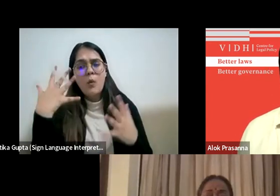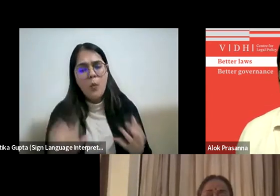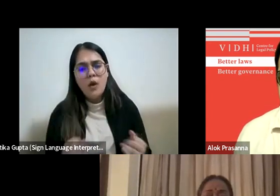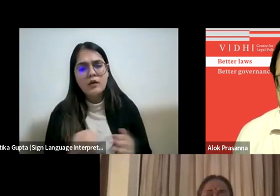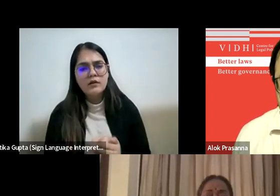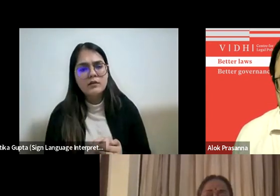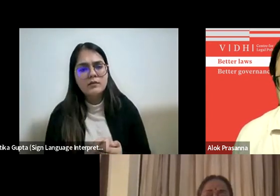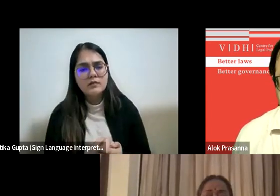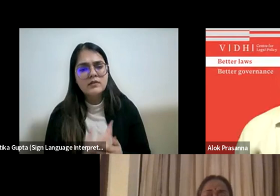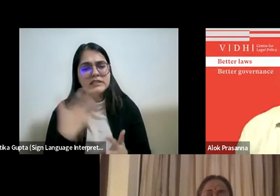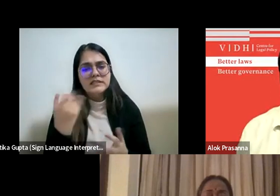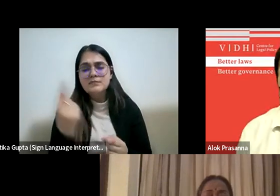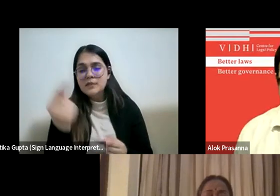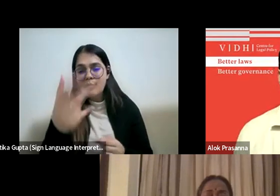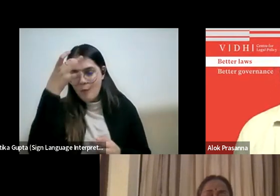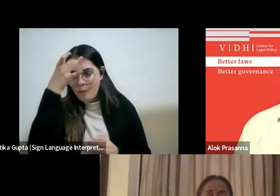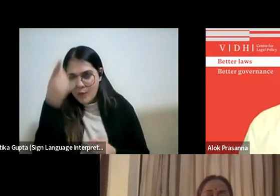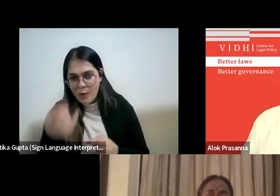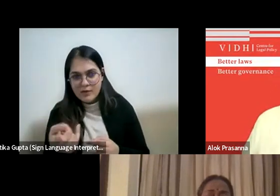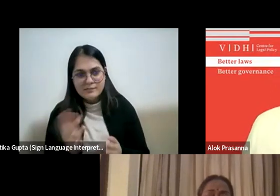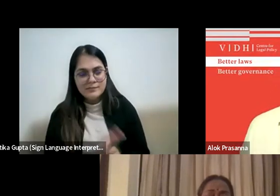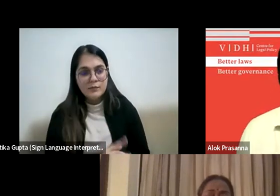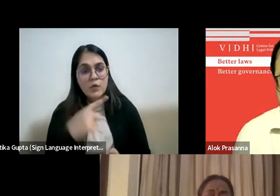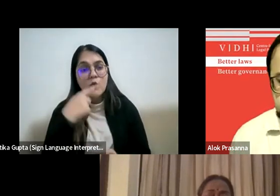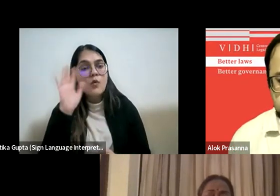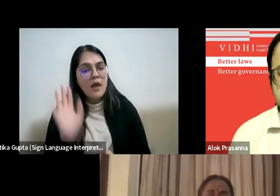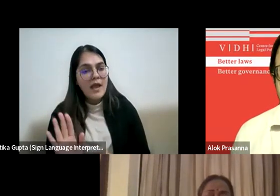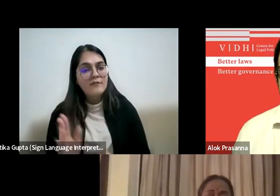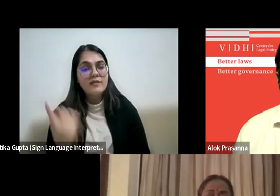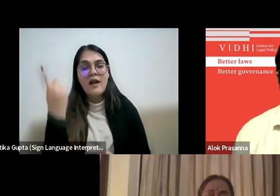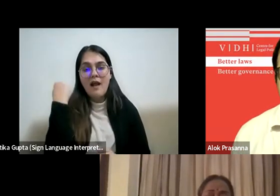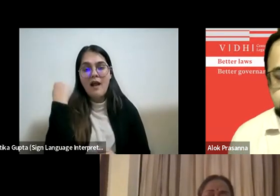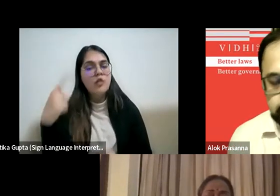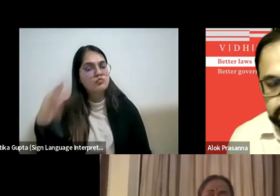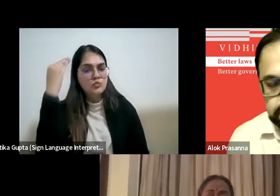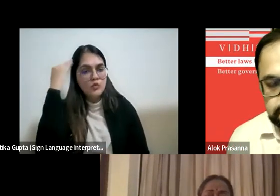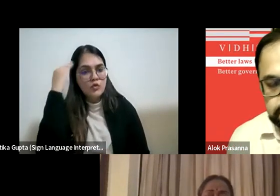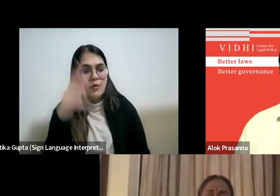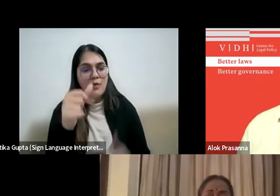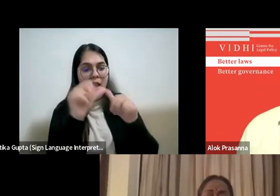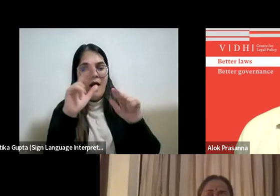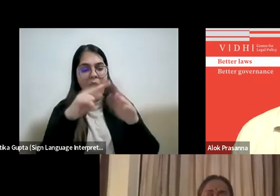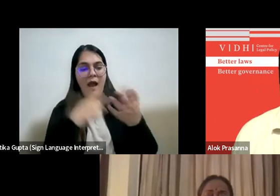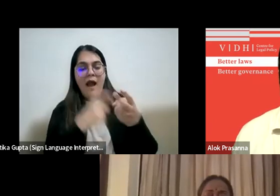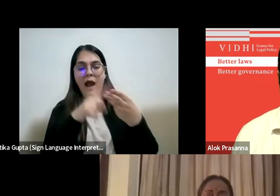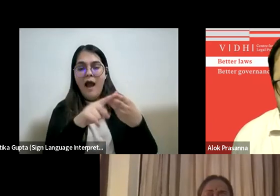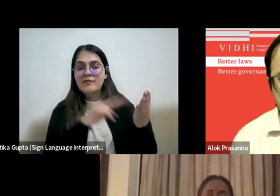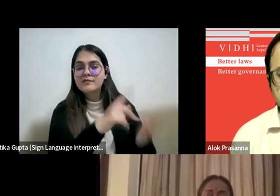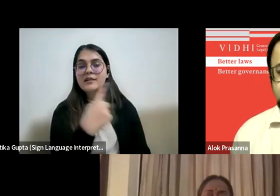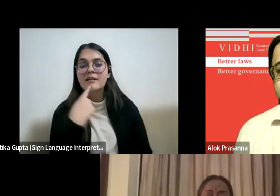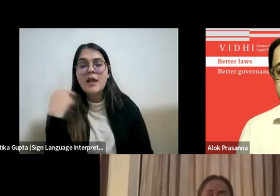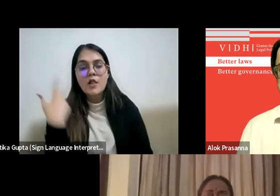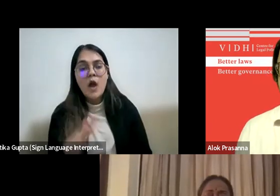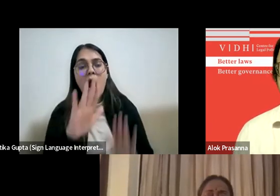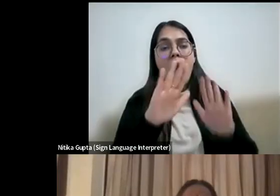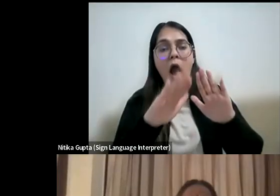in on an issue which those of you who have already tuned in would have heard Afreen and Ritwika speak about, which is how do